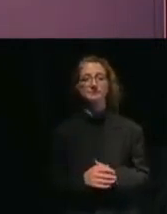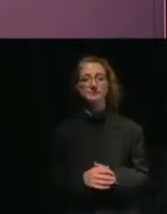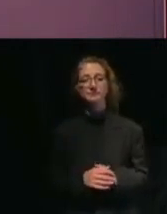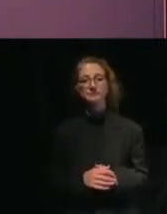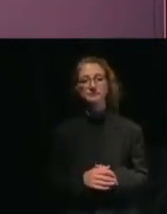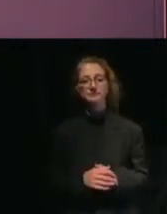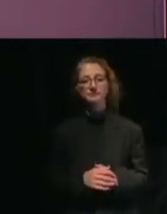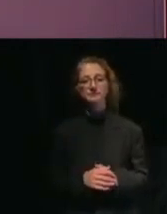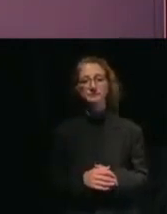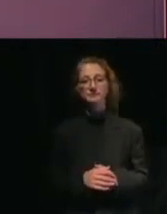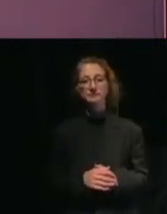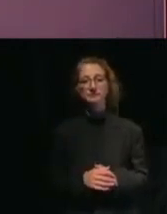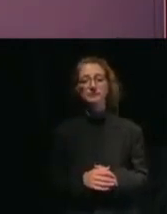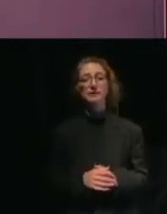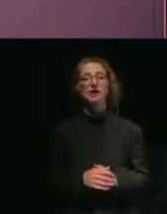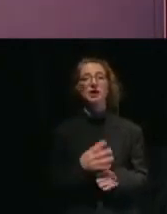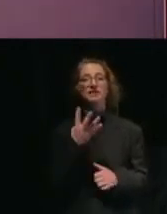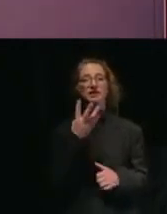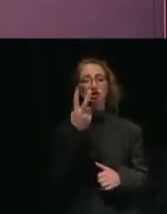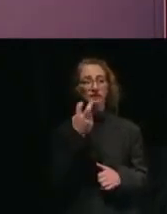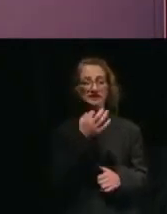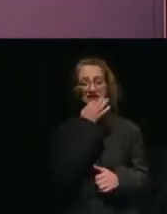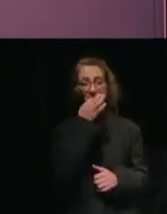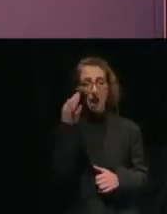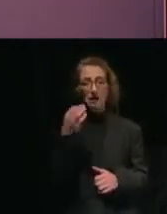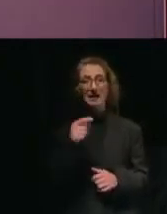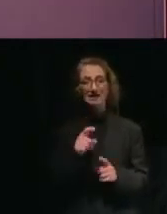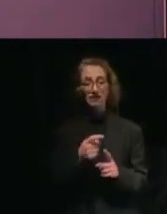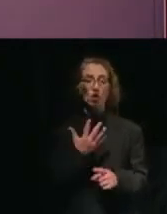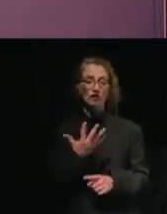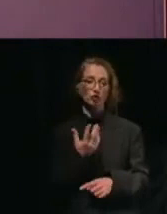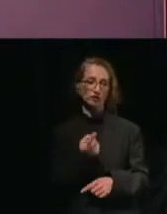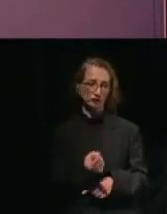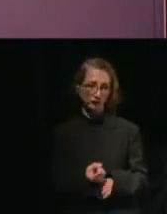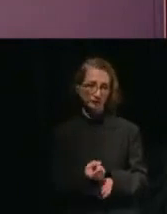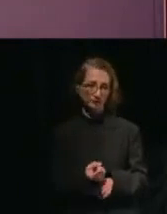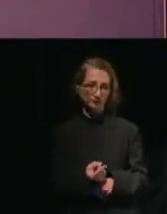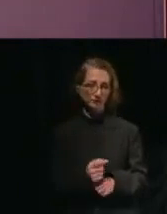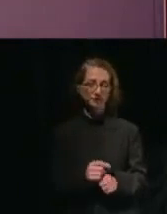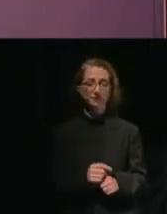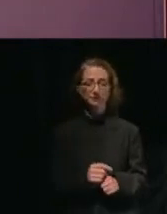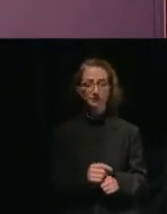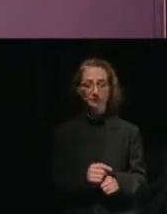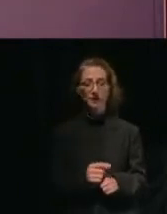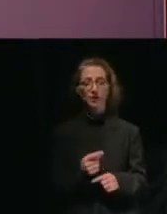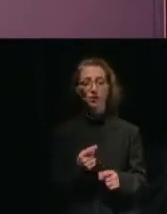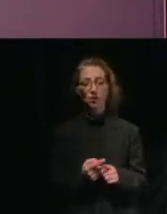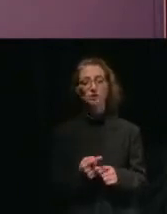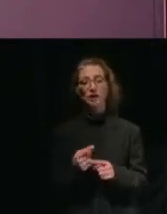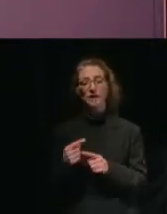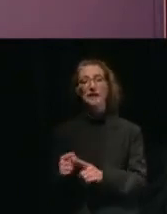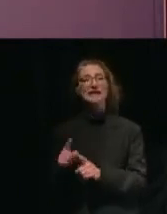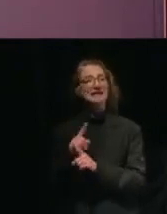This was five of the 24 people interviewed, and the spectrum of non-artistic work,